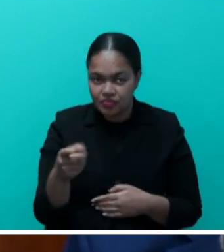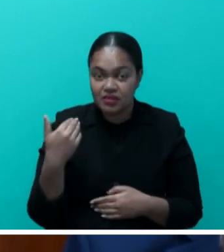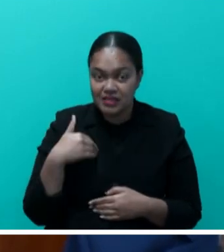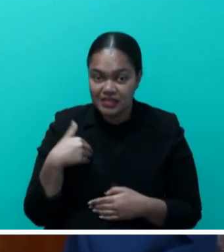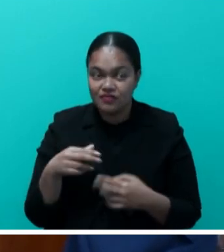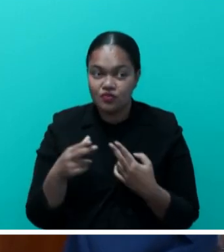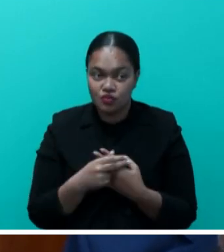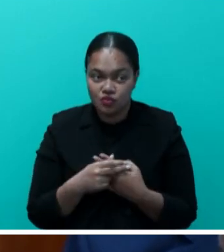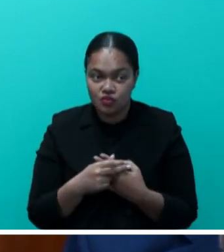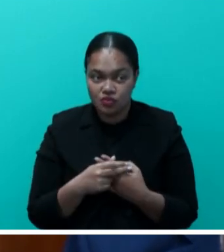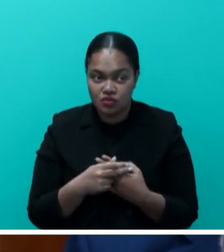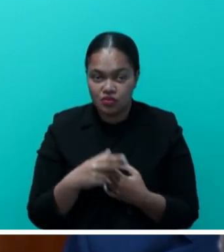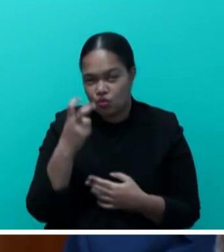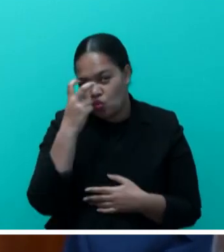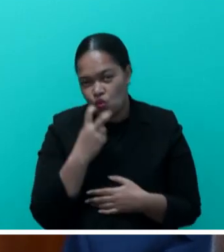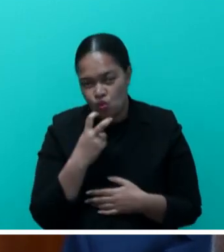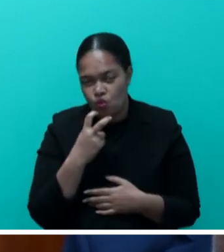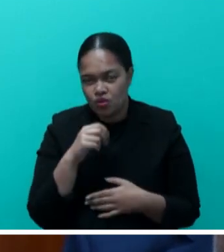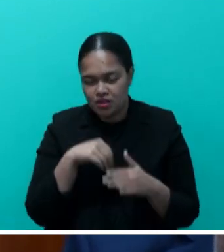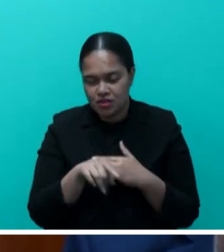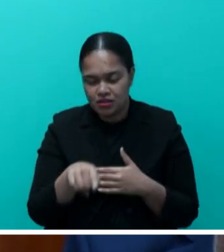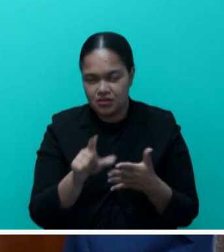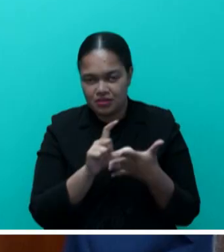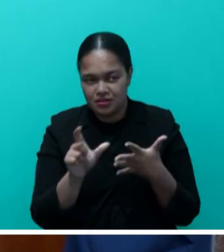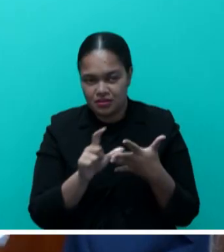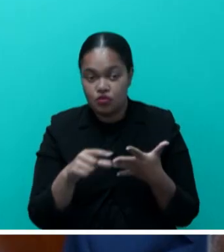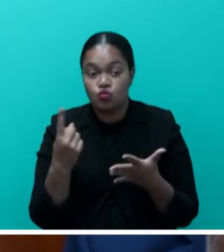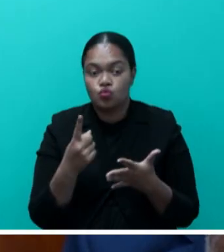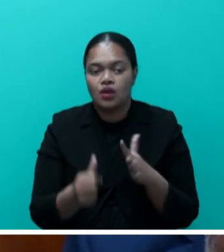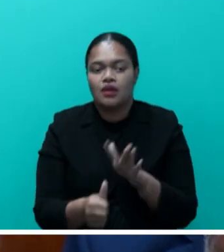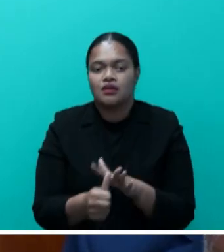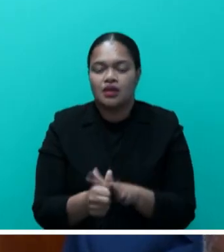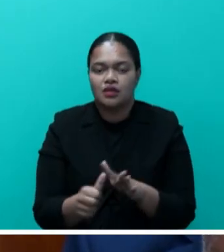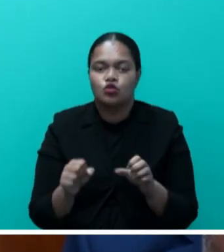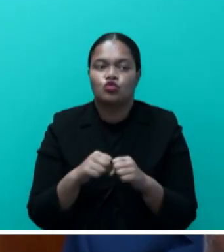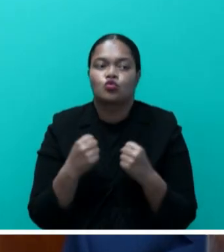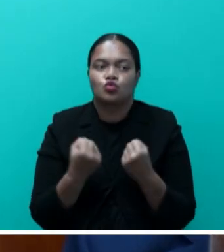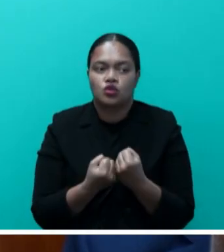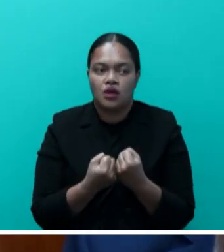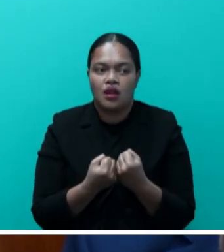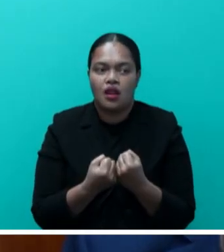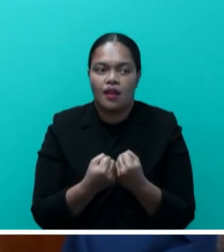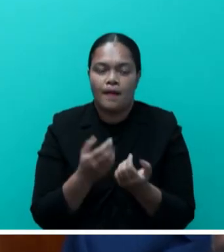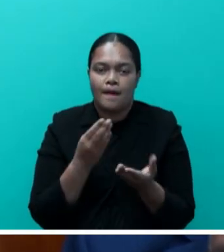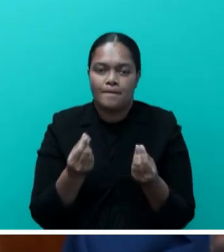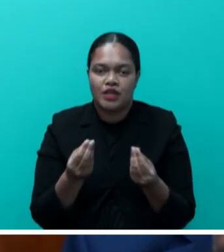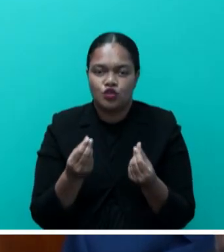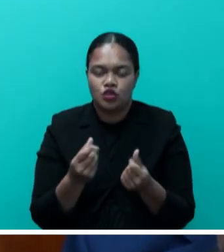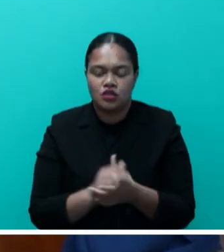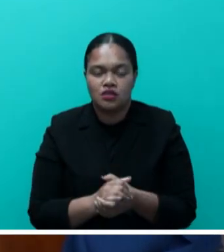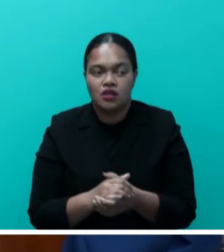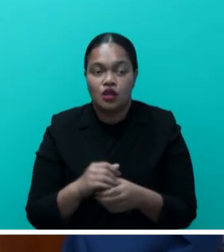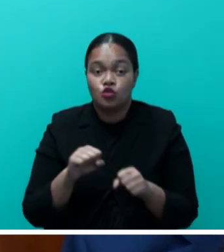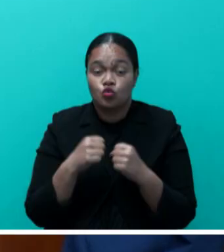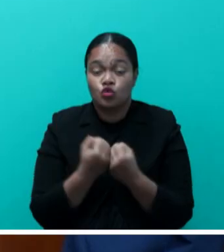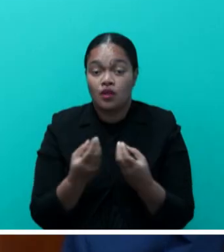with older persons in this category who are accessing the social pension. Our social